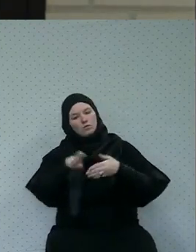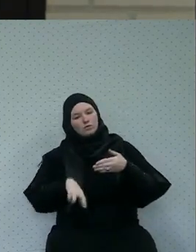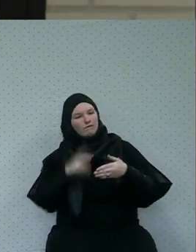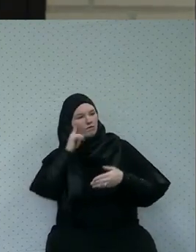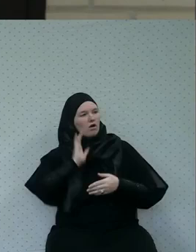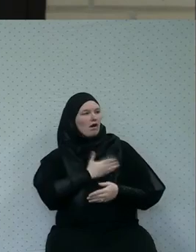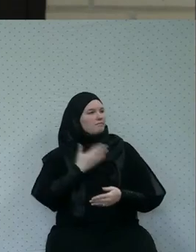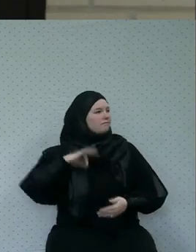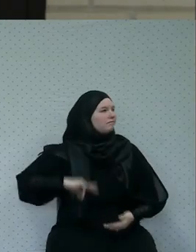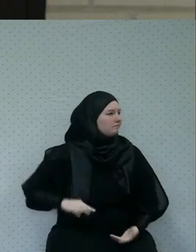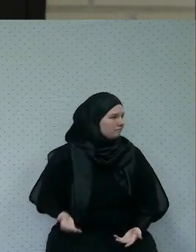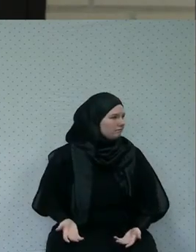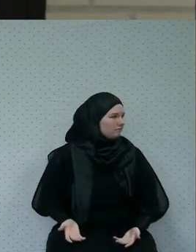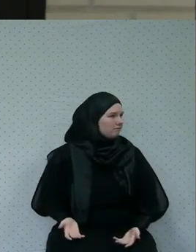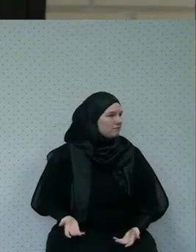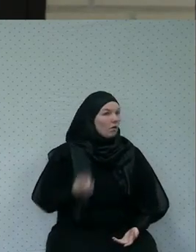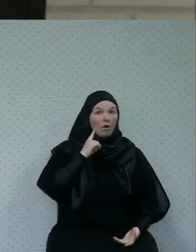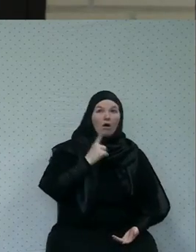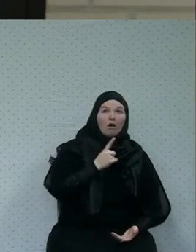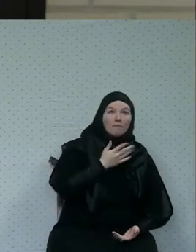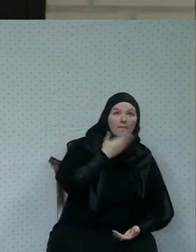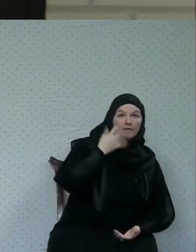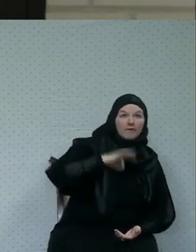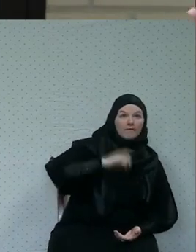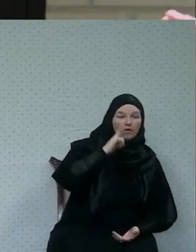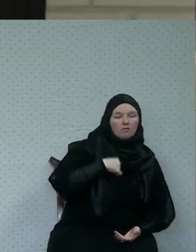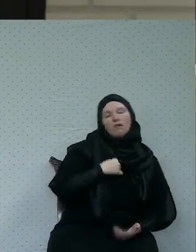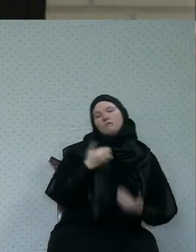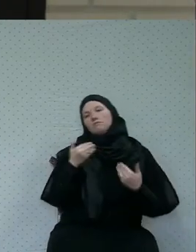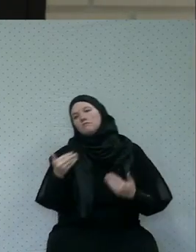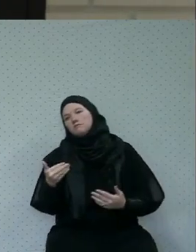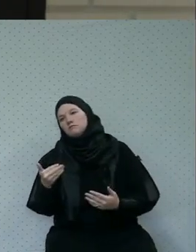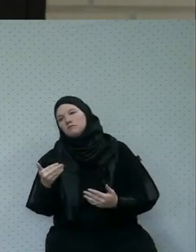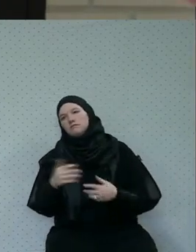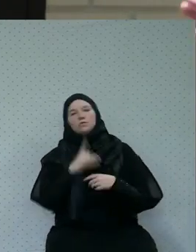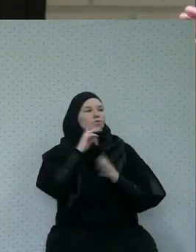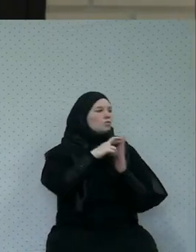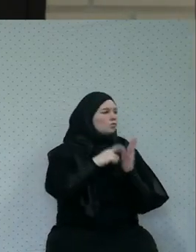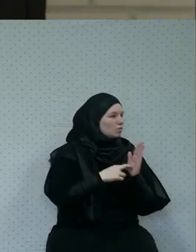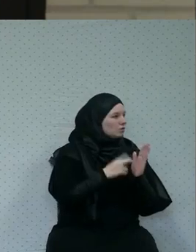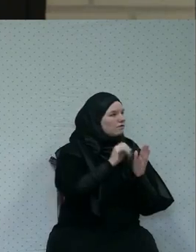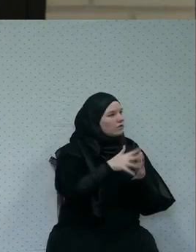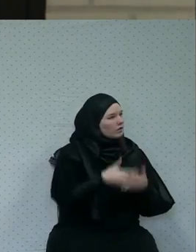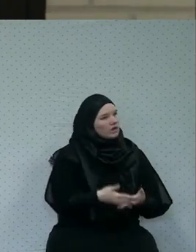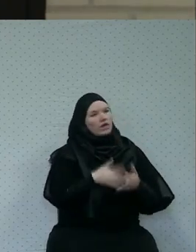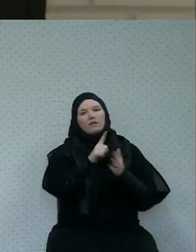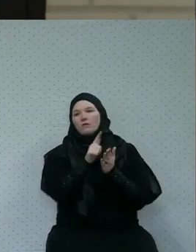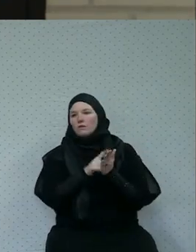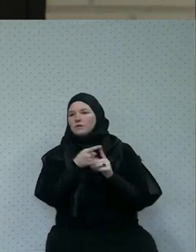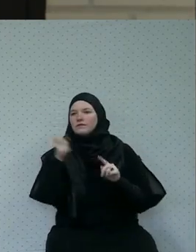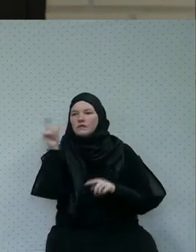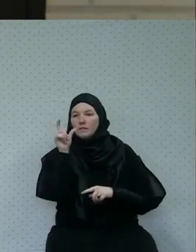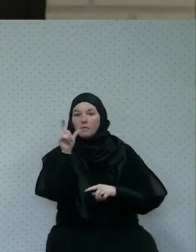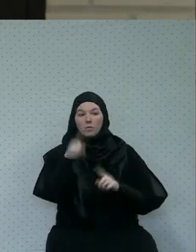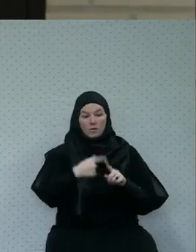our benefit, so we love it. We submit to the judgment of Islam, to the rules of the Quran, when we know that